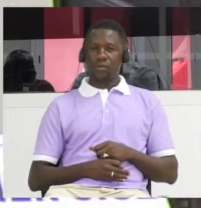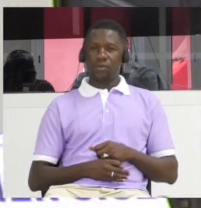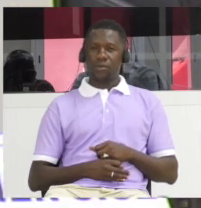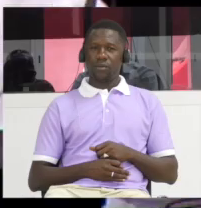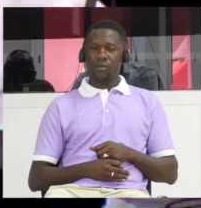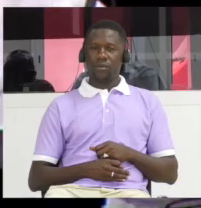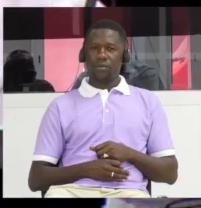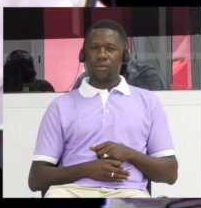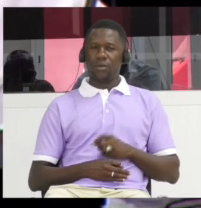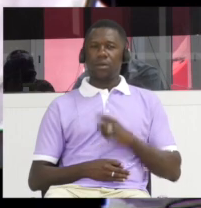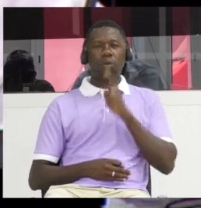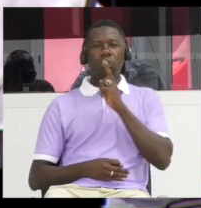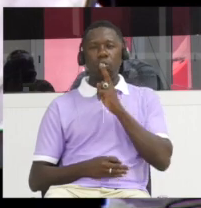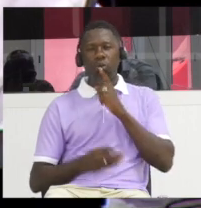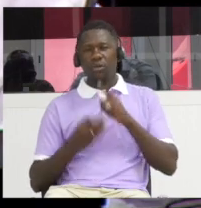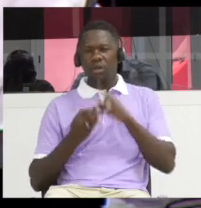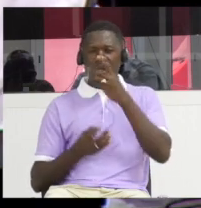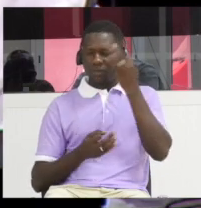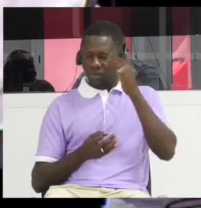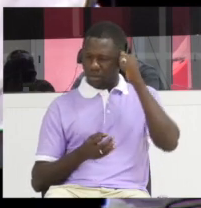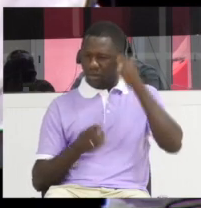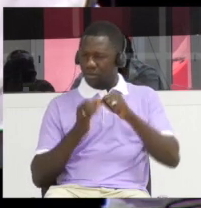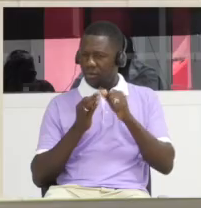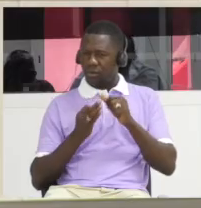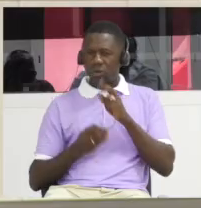And who else, if you can recall?